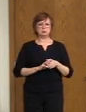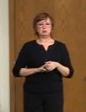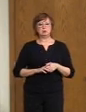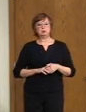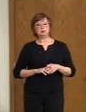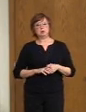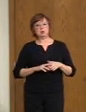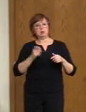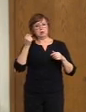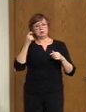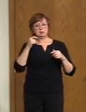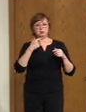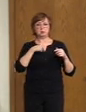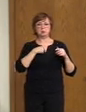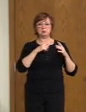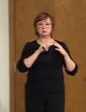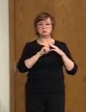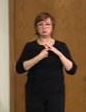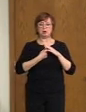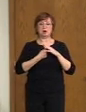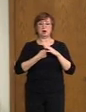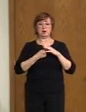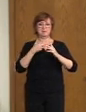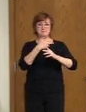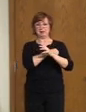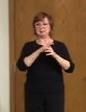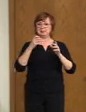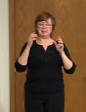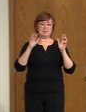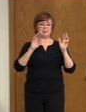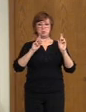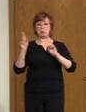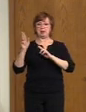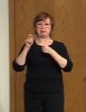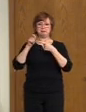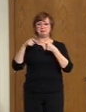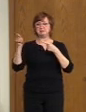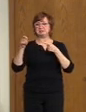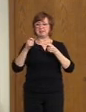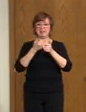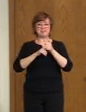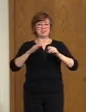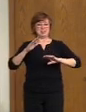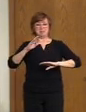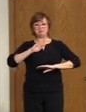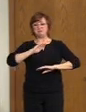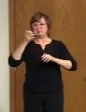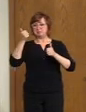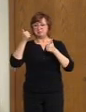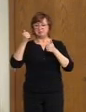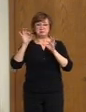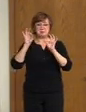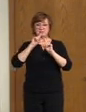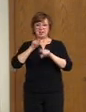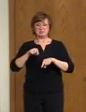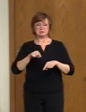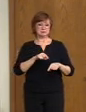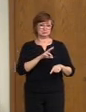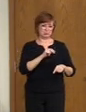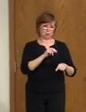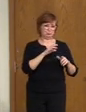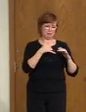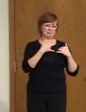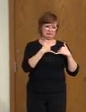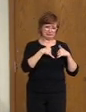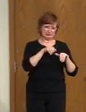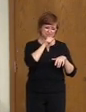other things that we're doing today to help mitigate the impact of the virus on our population, they need to continue until such a